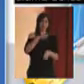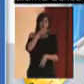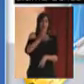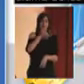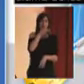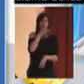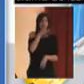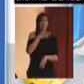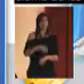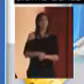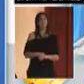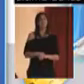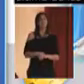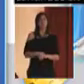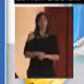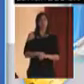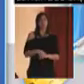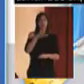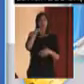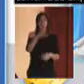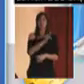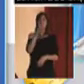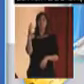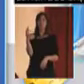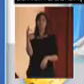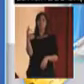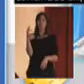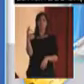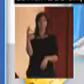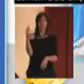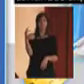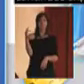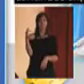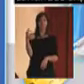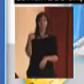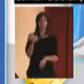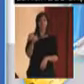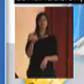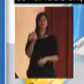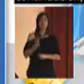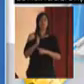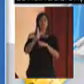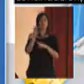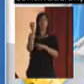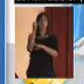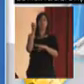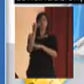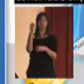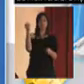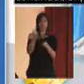of this afternoon workshop roundtable. We have Joaquin Fonoll, who's going